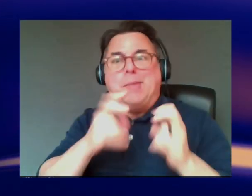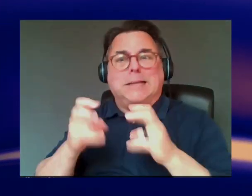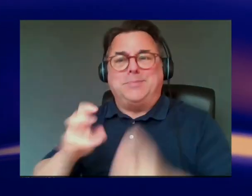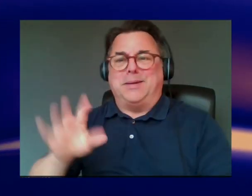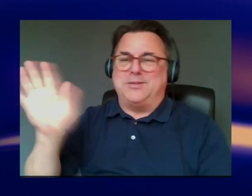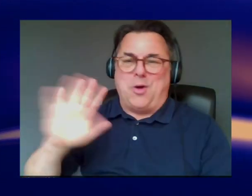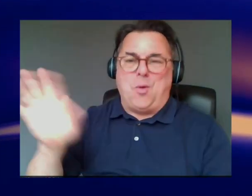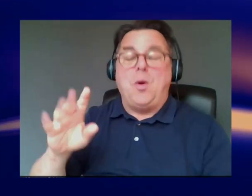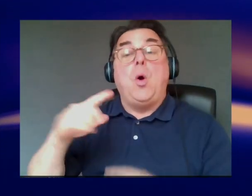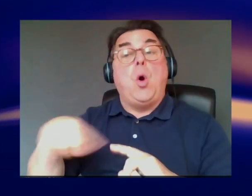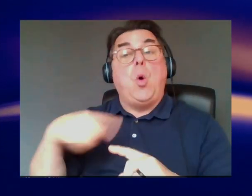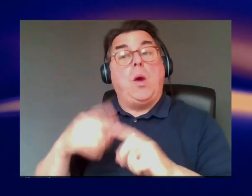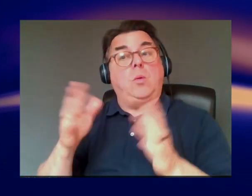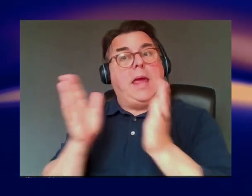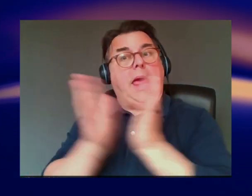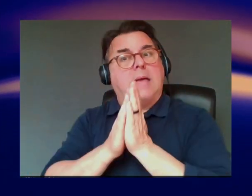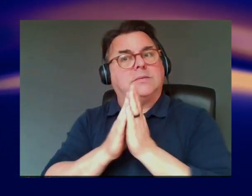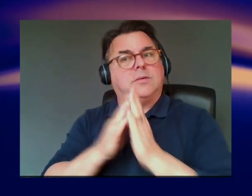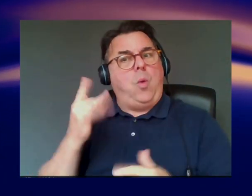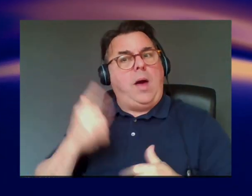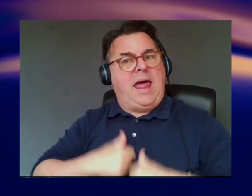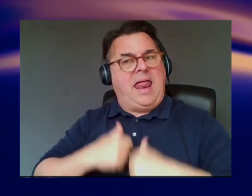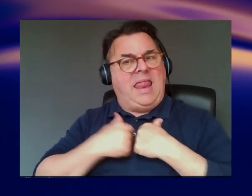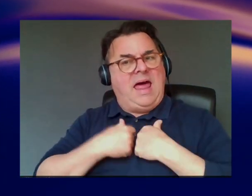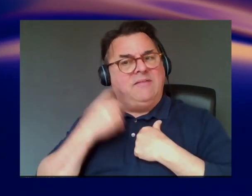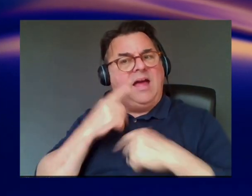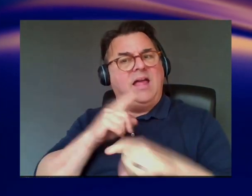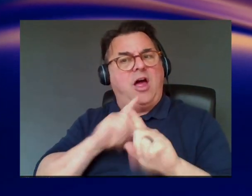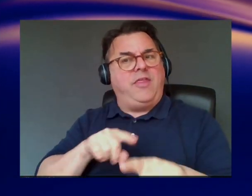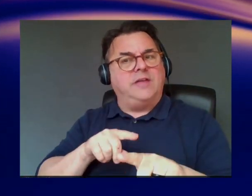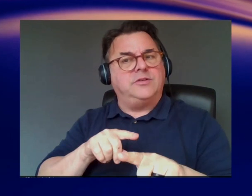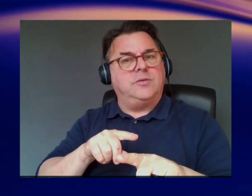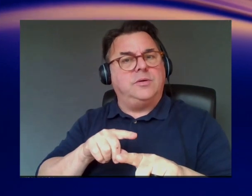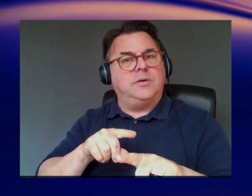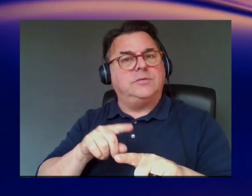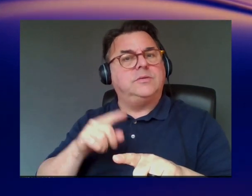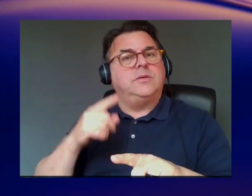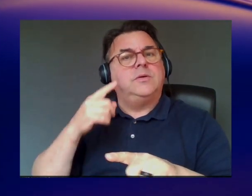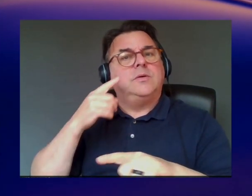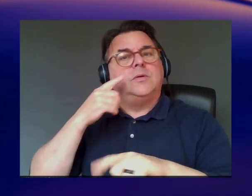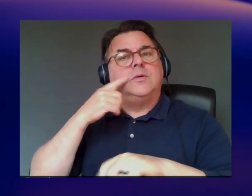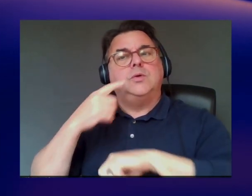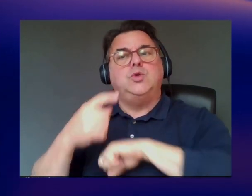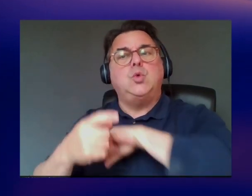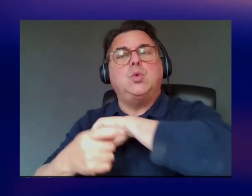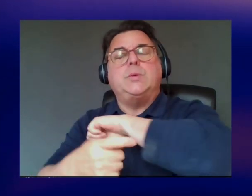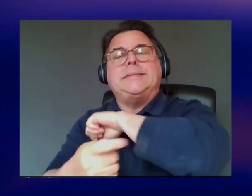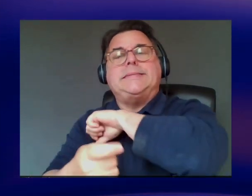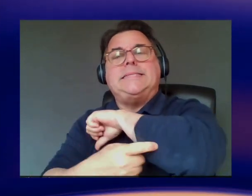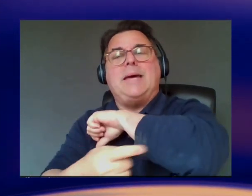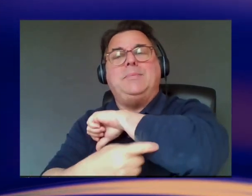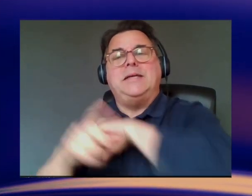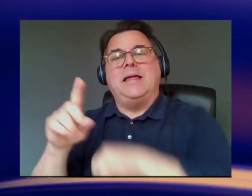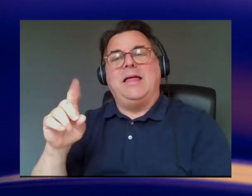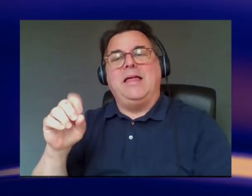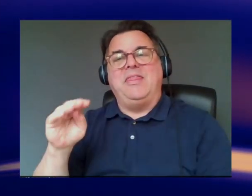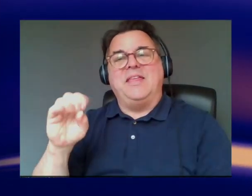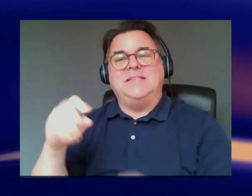think Aaron is assuming that a lot of people have been anticipating his yeah. talk all day and been like furiously writing out